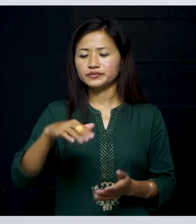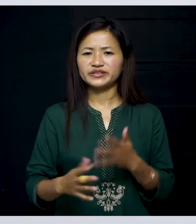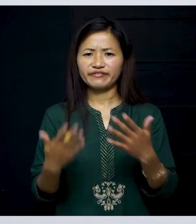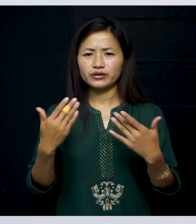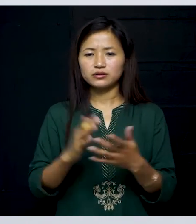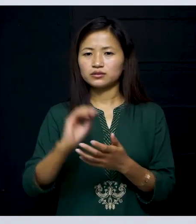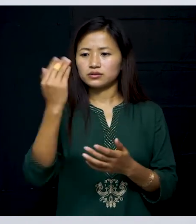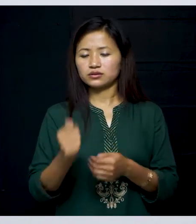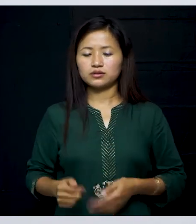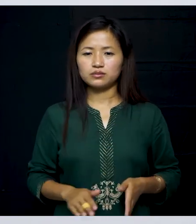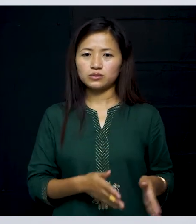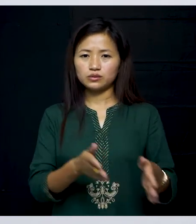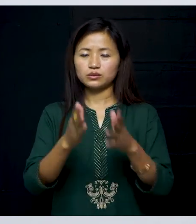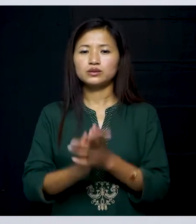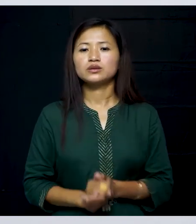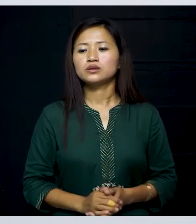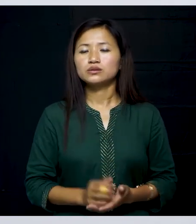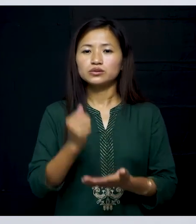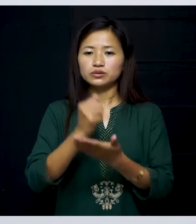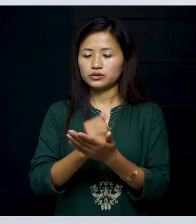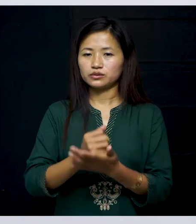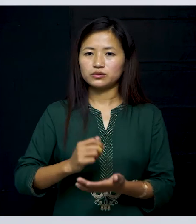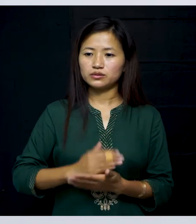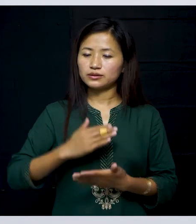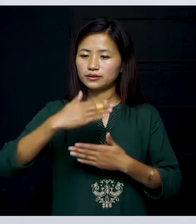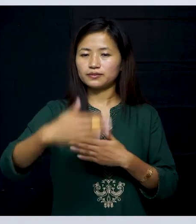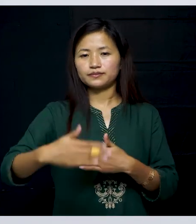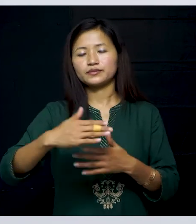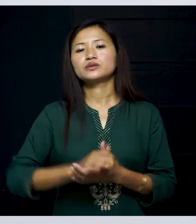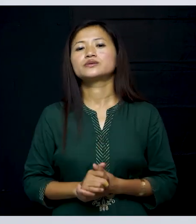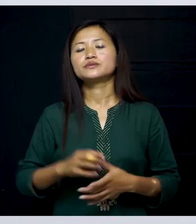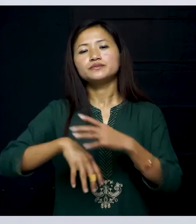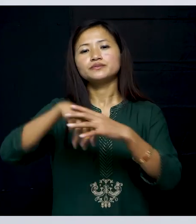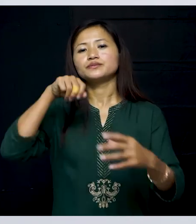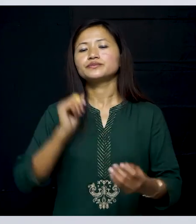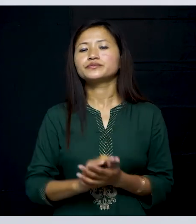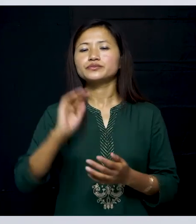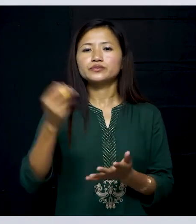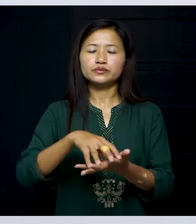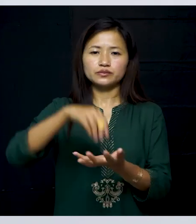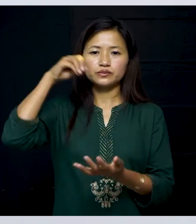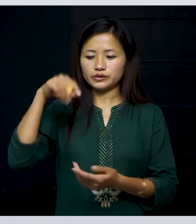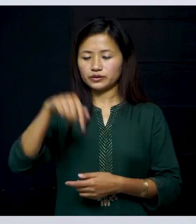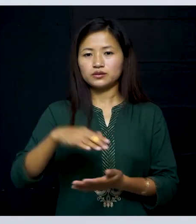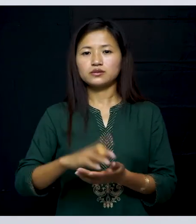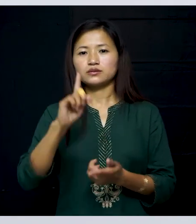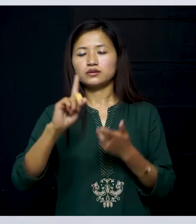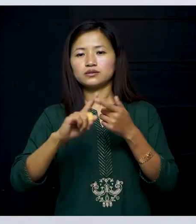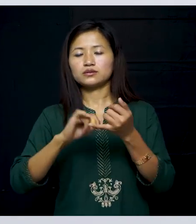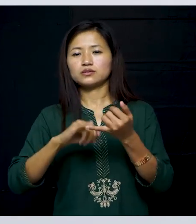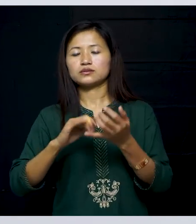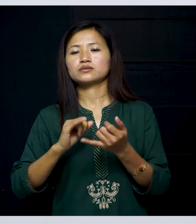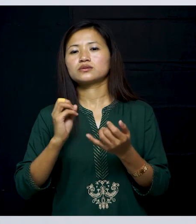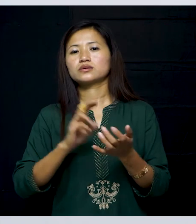ways. When your neighbors are suffering, you should be the one to step out. And so these are some things that we have learned in this lesson. I'm just going to